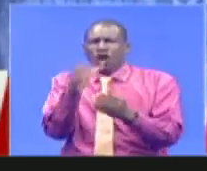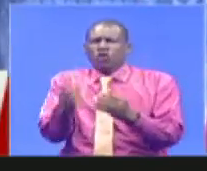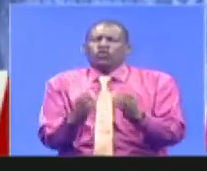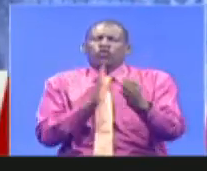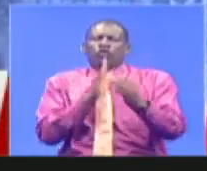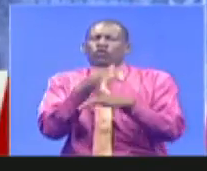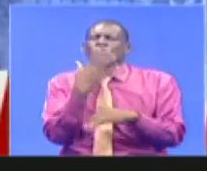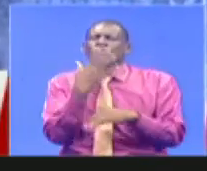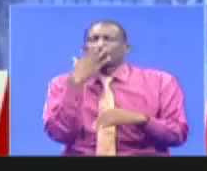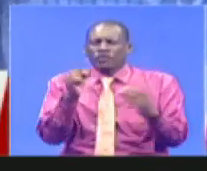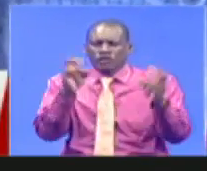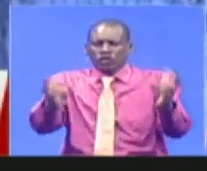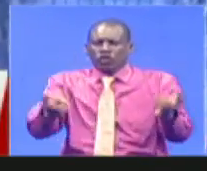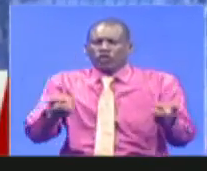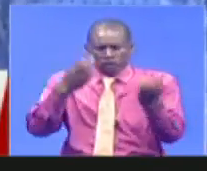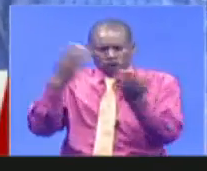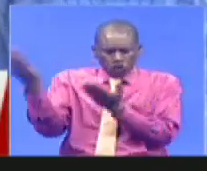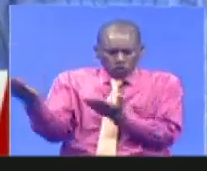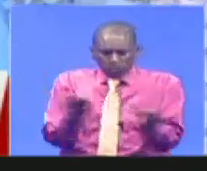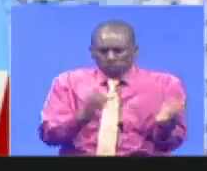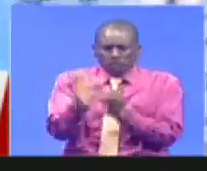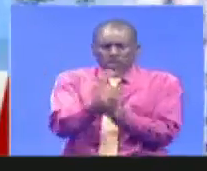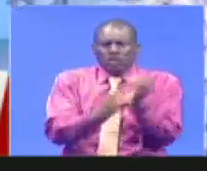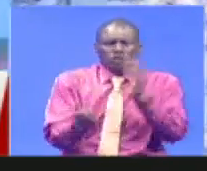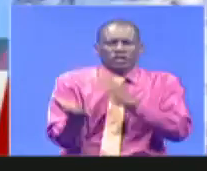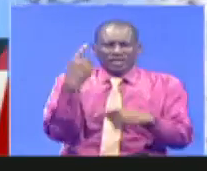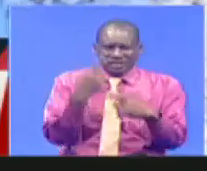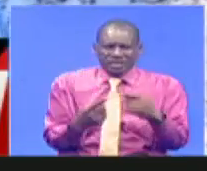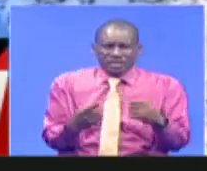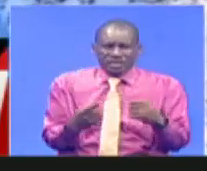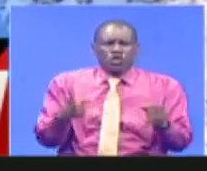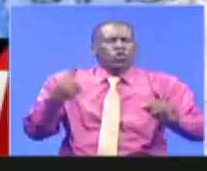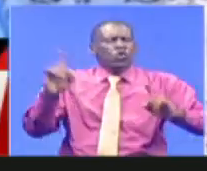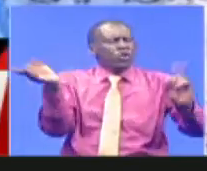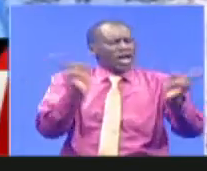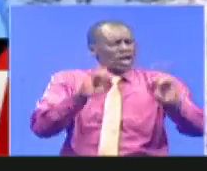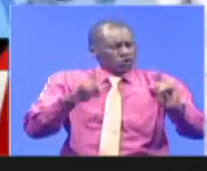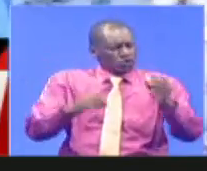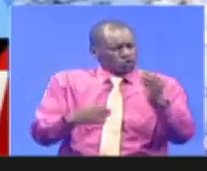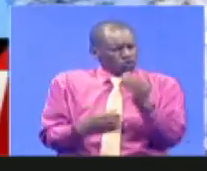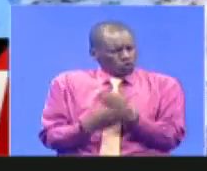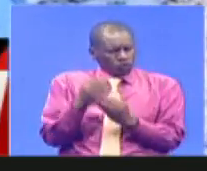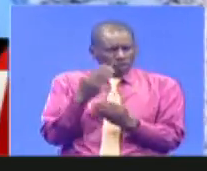containers shipped into the country last year. We are not comfortable in